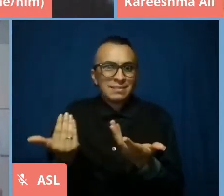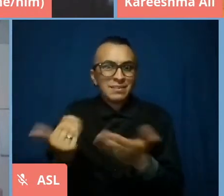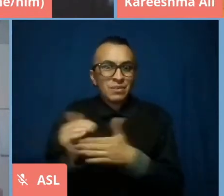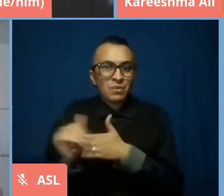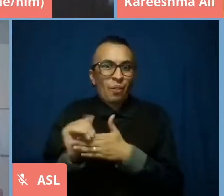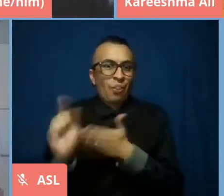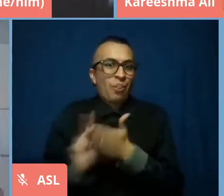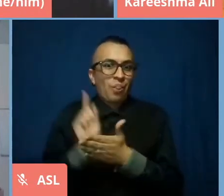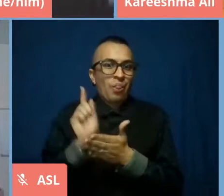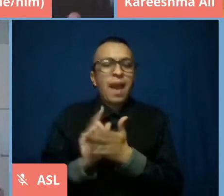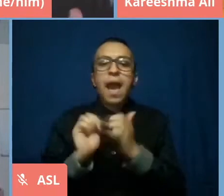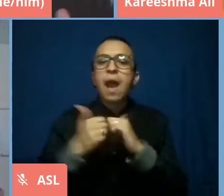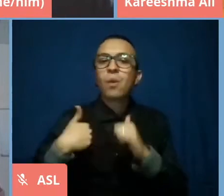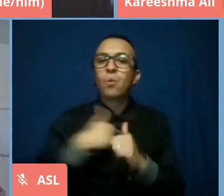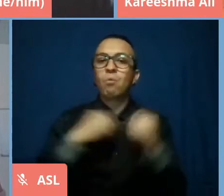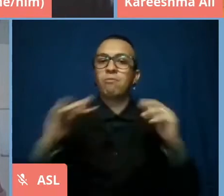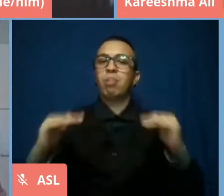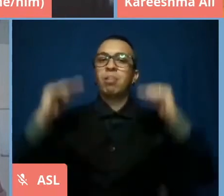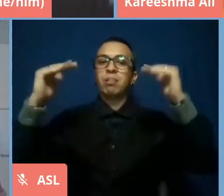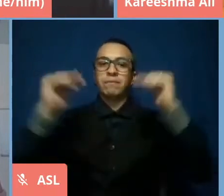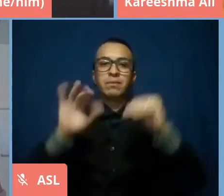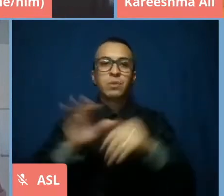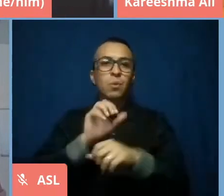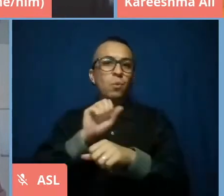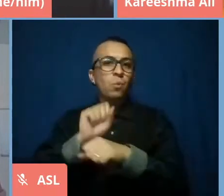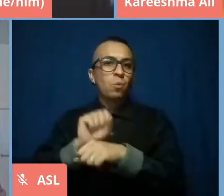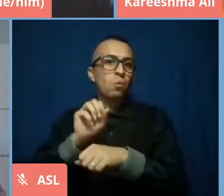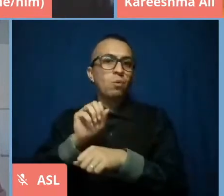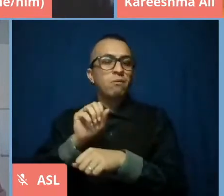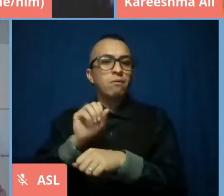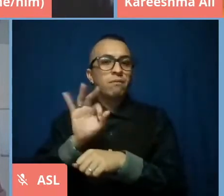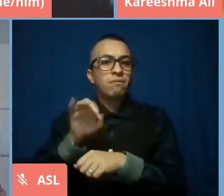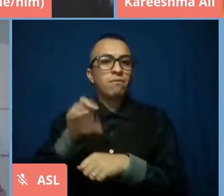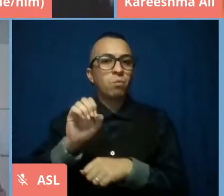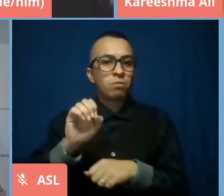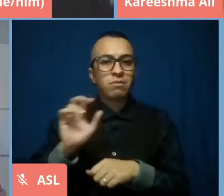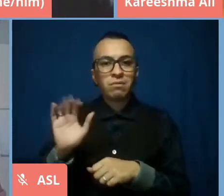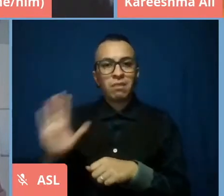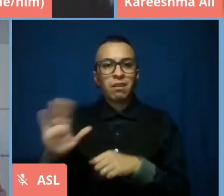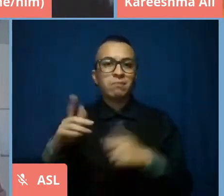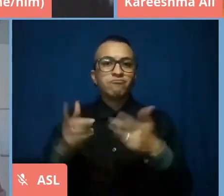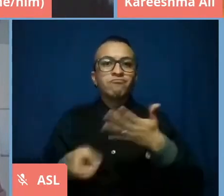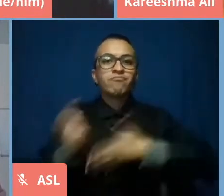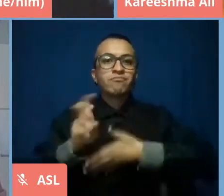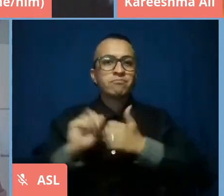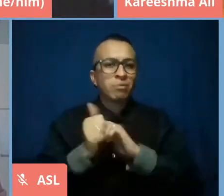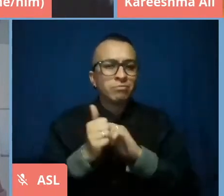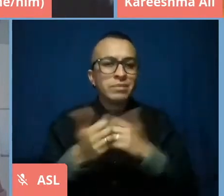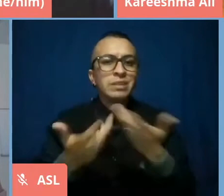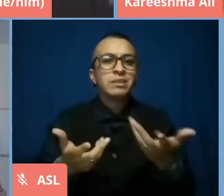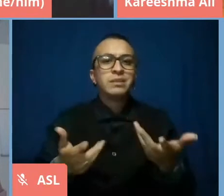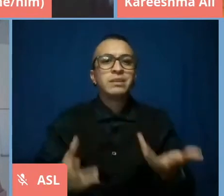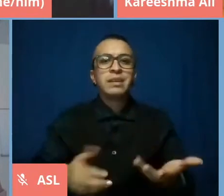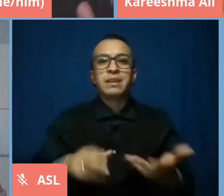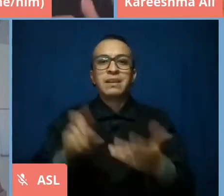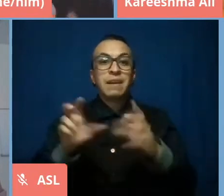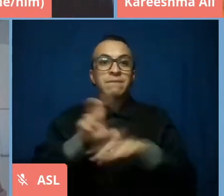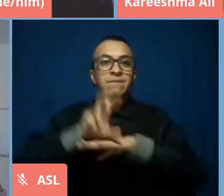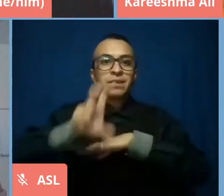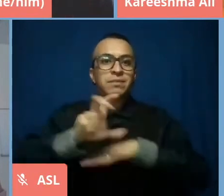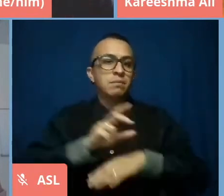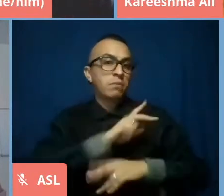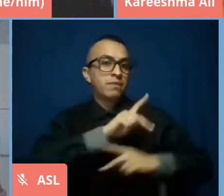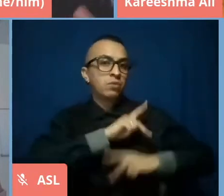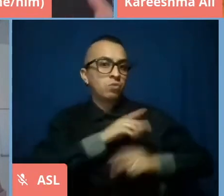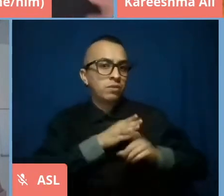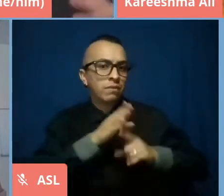elevate the caregiver workforce? How do we create a career ladder? How do we invest in professional development and equity for our